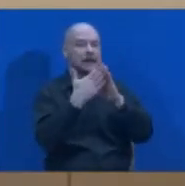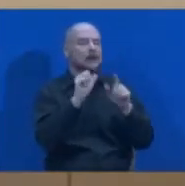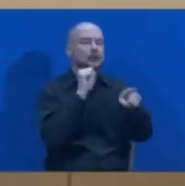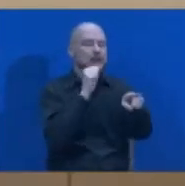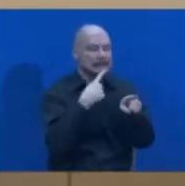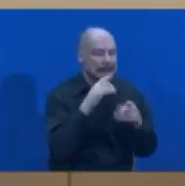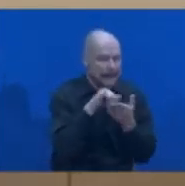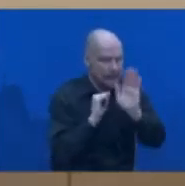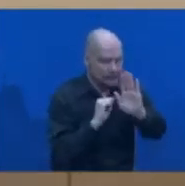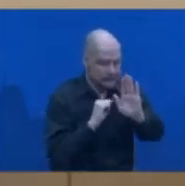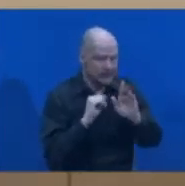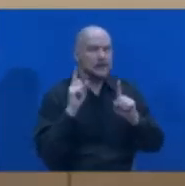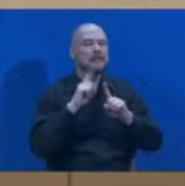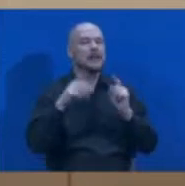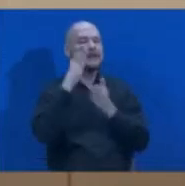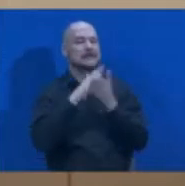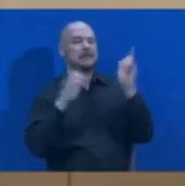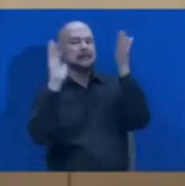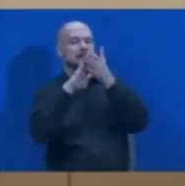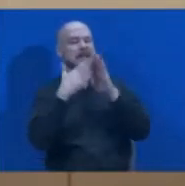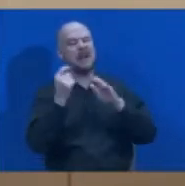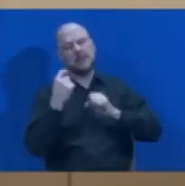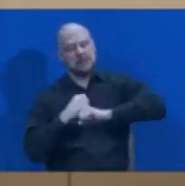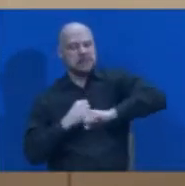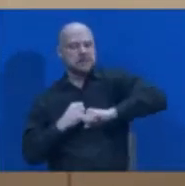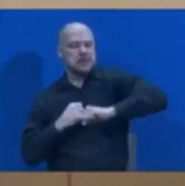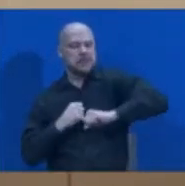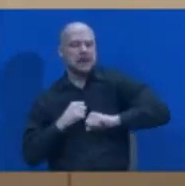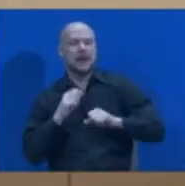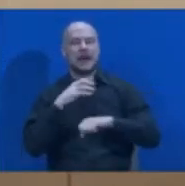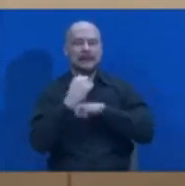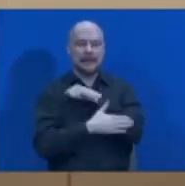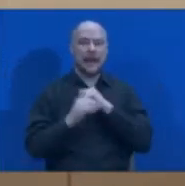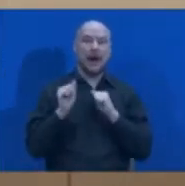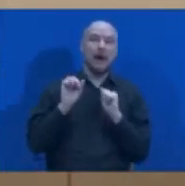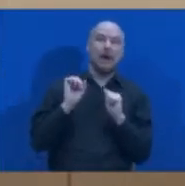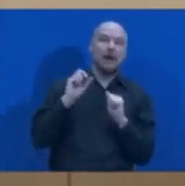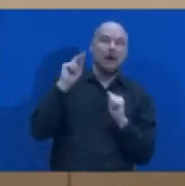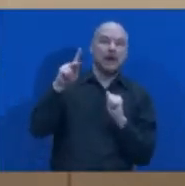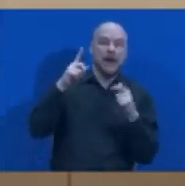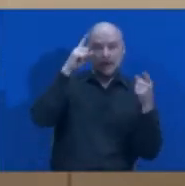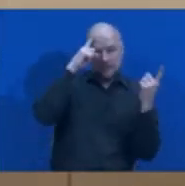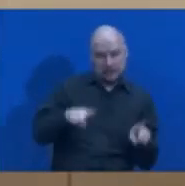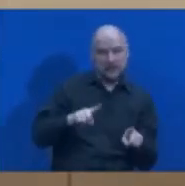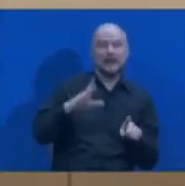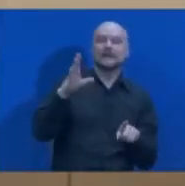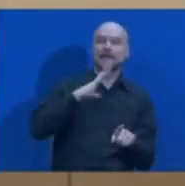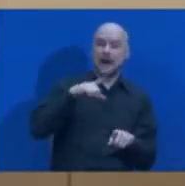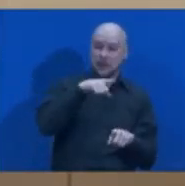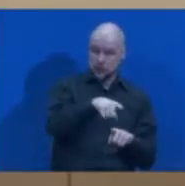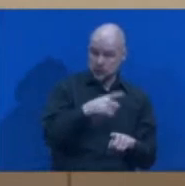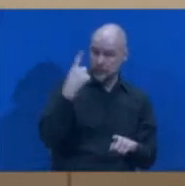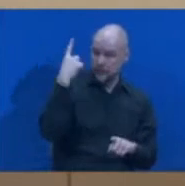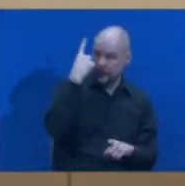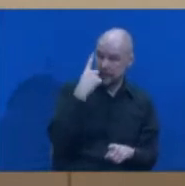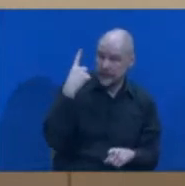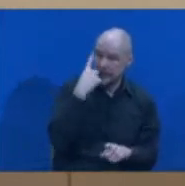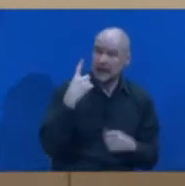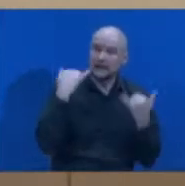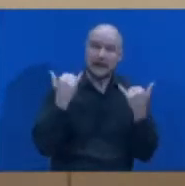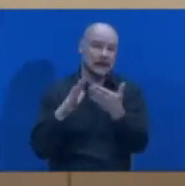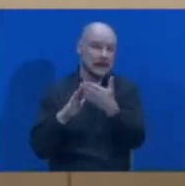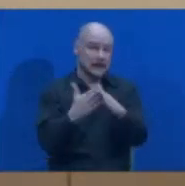said, that some towns were expressing some reservations about continuing on with the county order. Are you seeing, or are you hearing from the